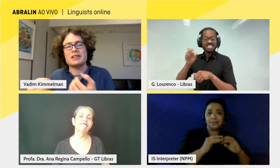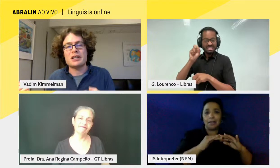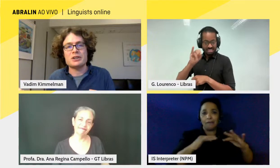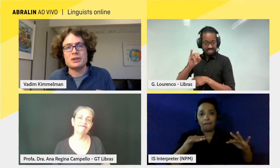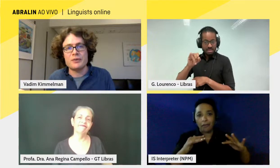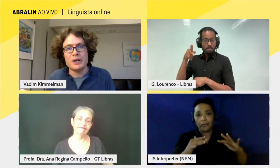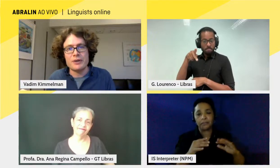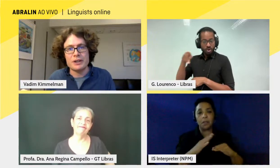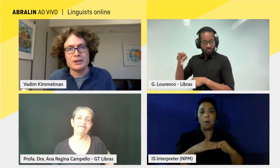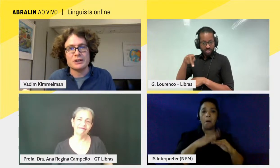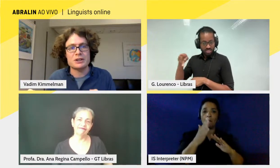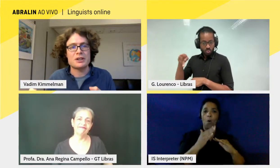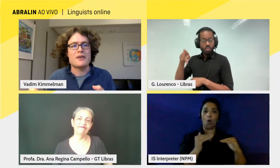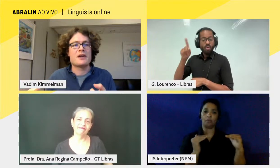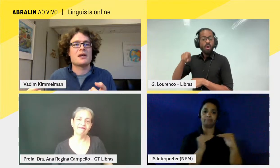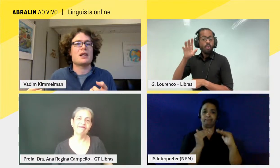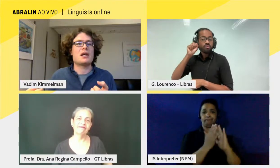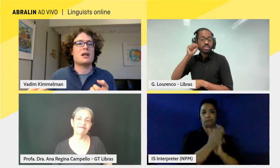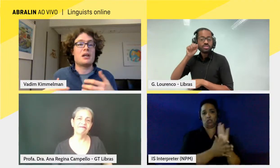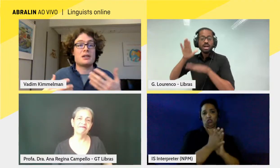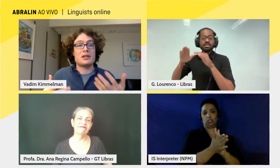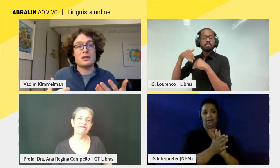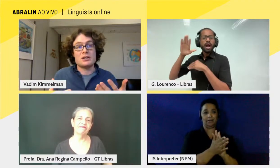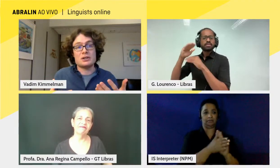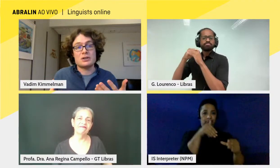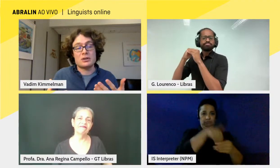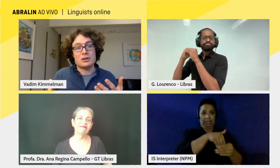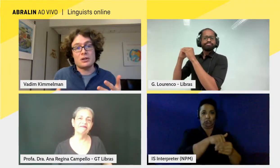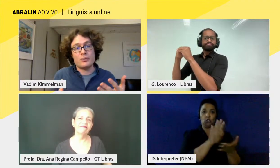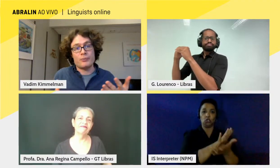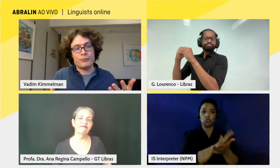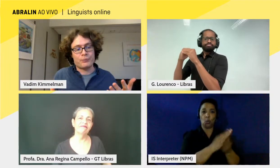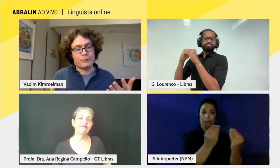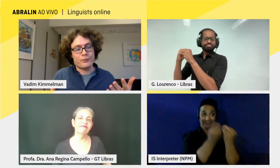the more standard variants, and then